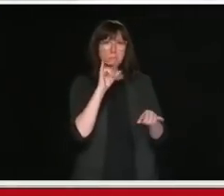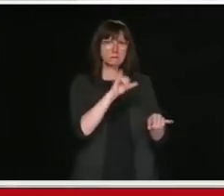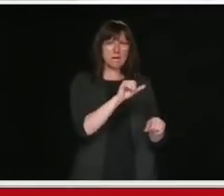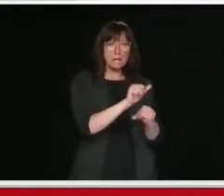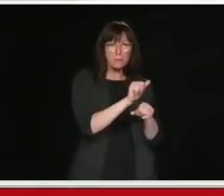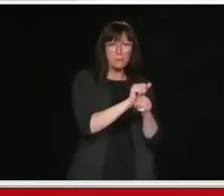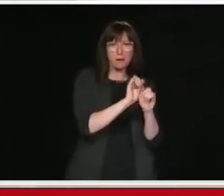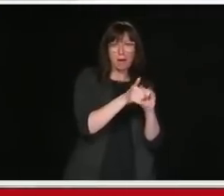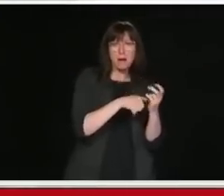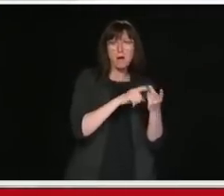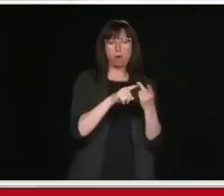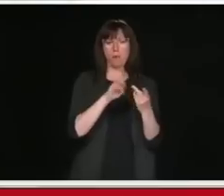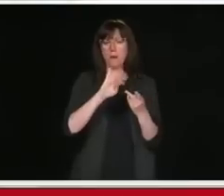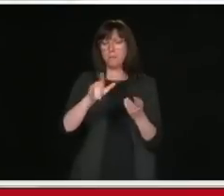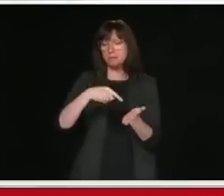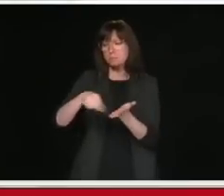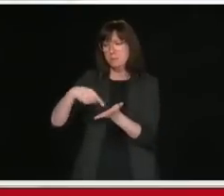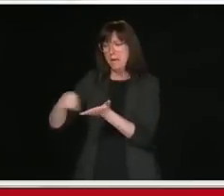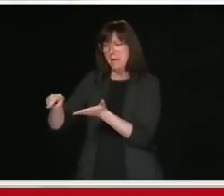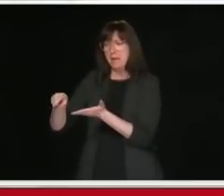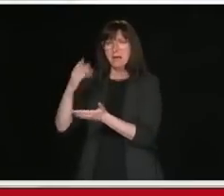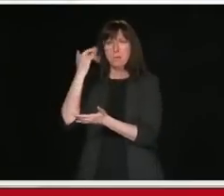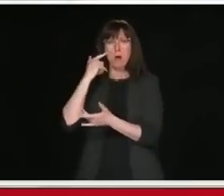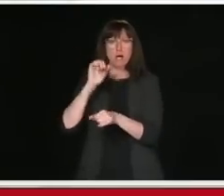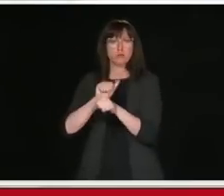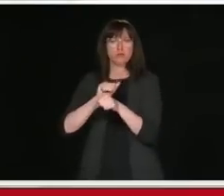job. It might be difficult to